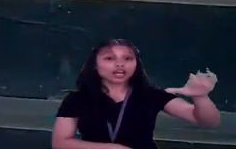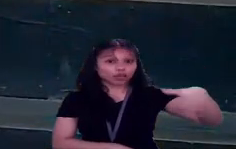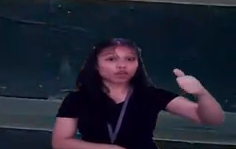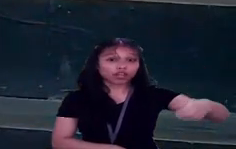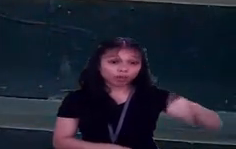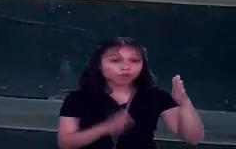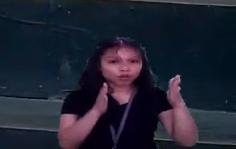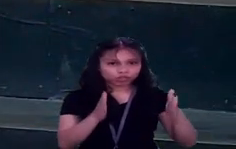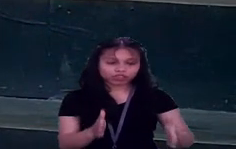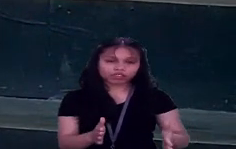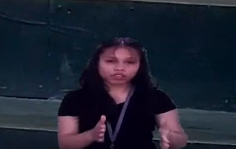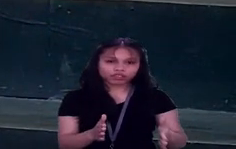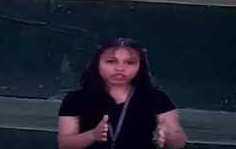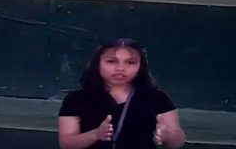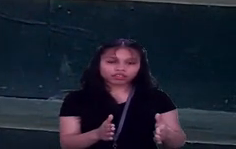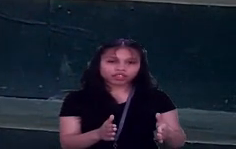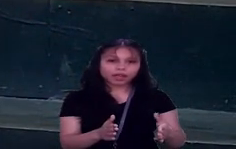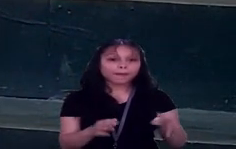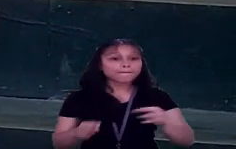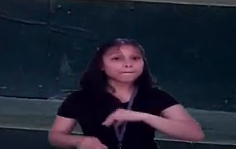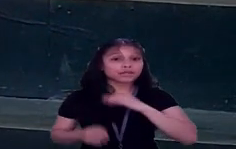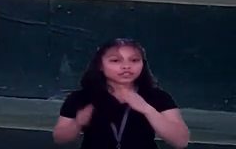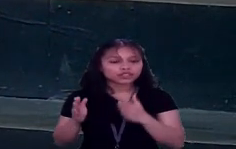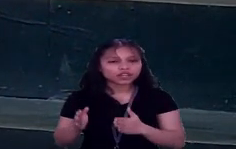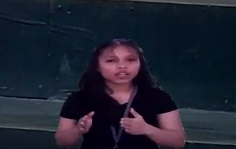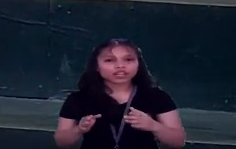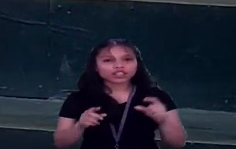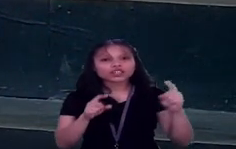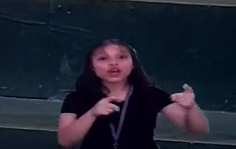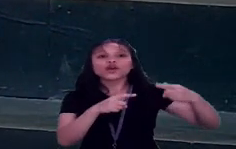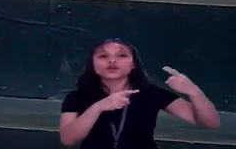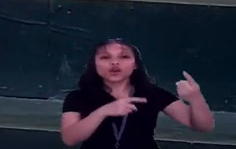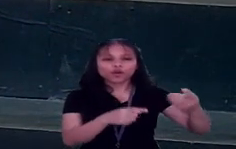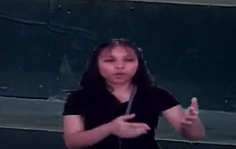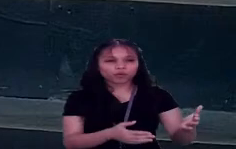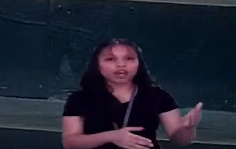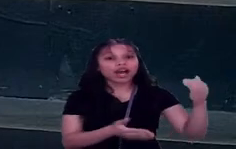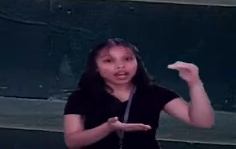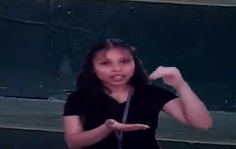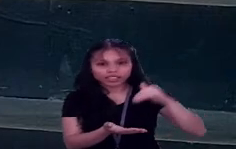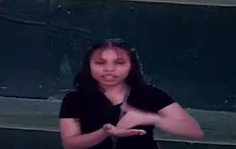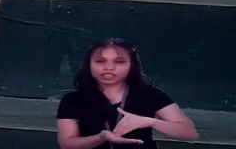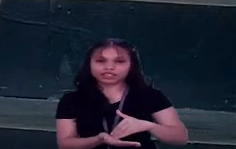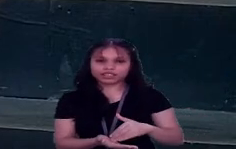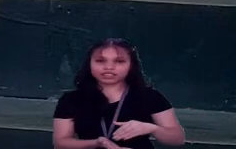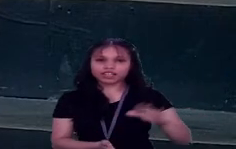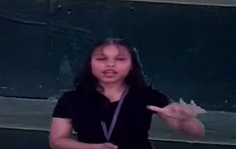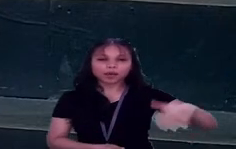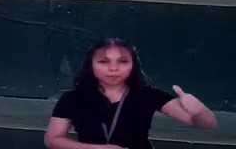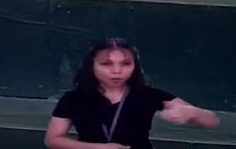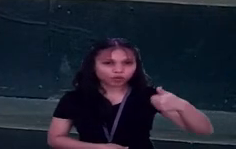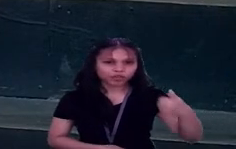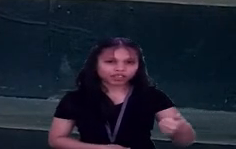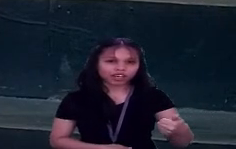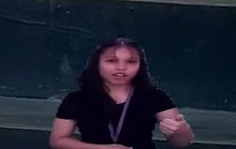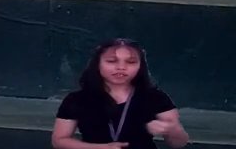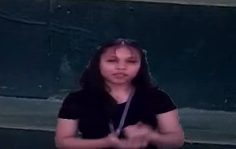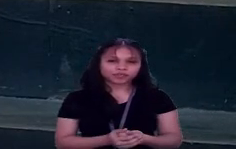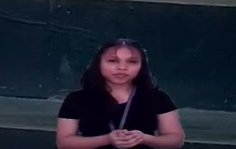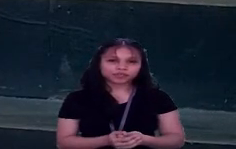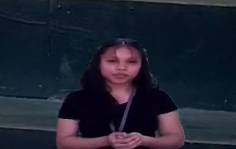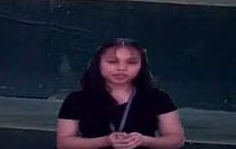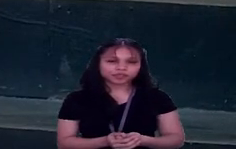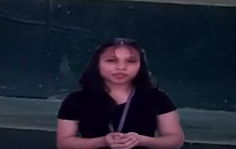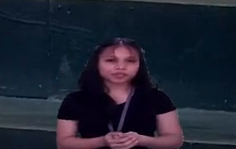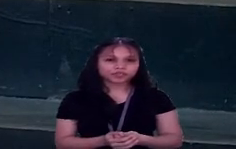Filipina. We are your missionary going back to Cambodia, particularly in the province of Steng Trang, near to the border to Pak Sai